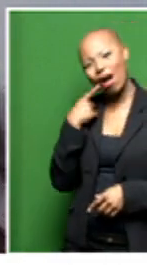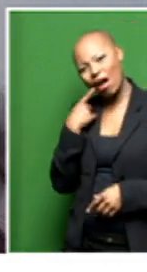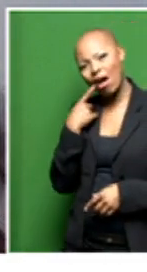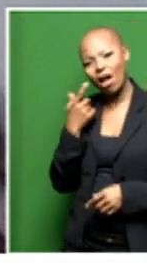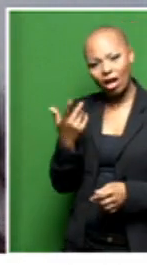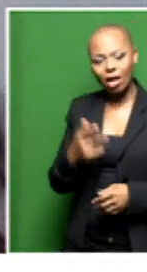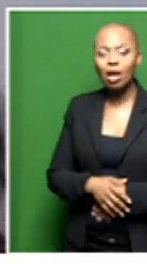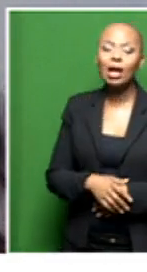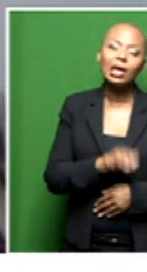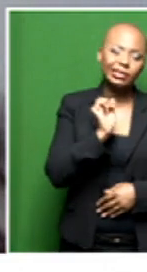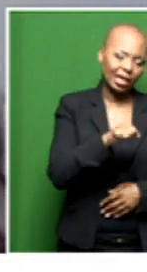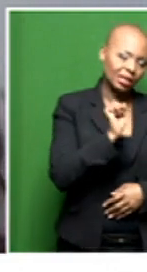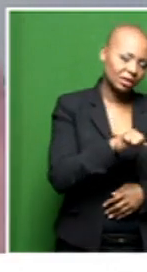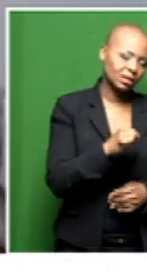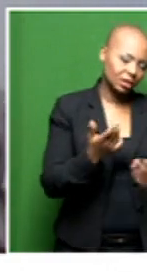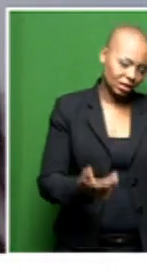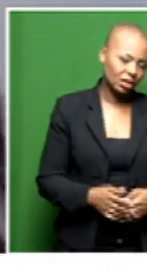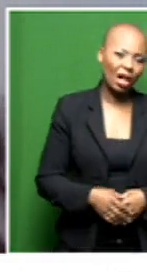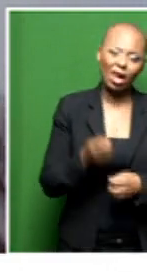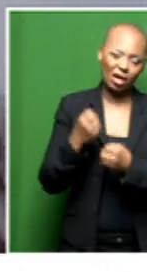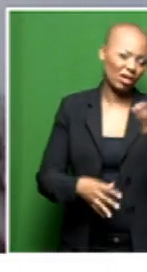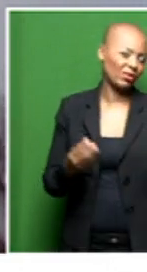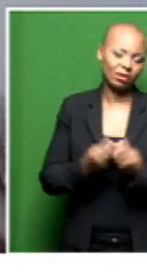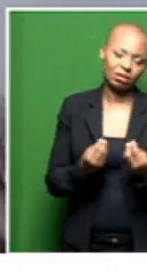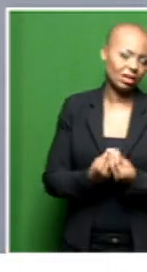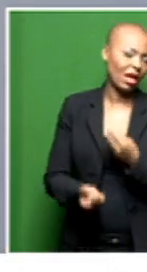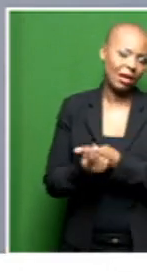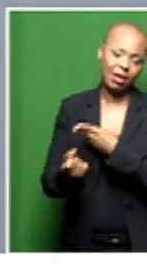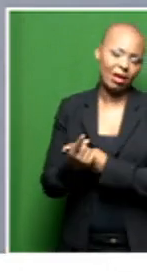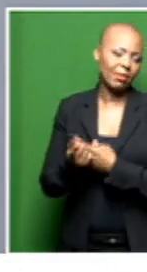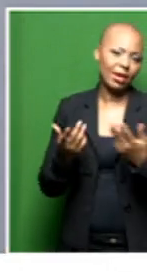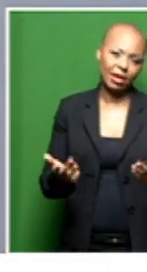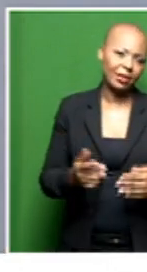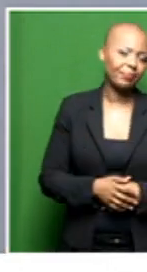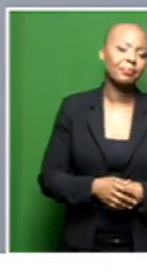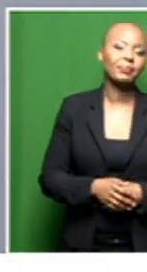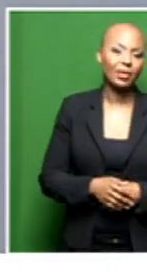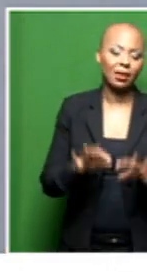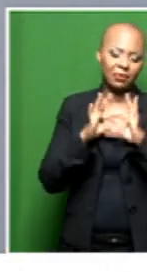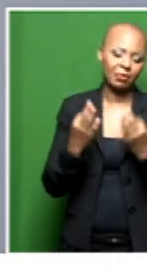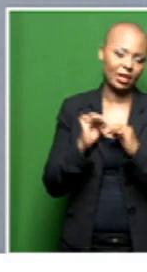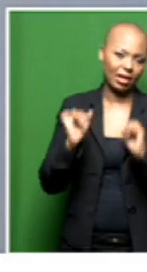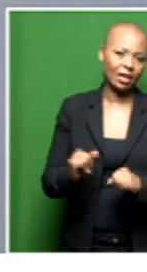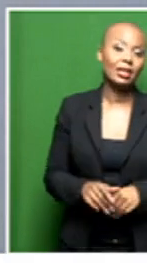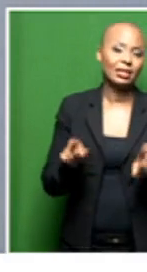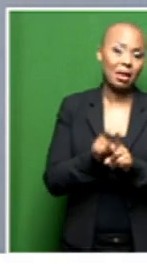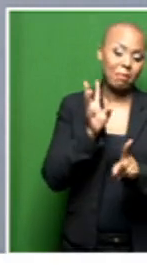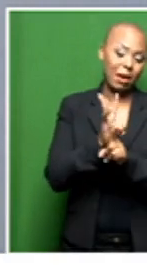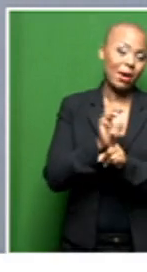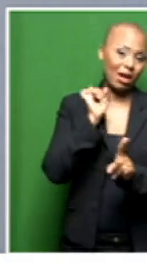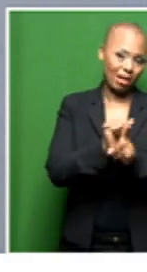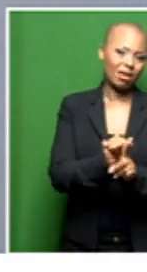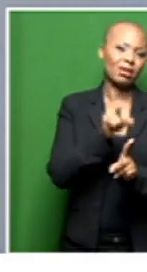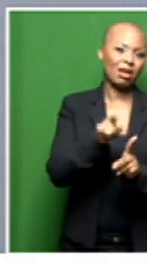Yes, so the mother has her own reasons for her alcoholism, but